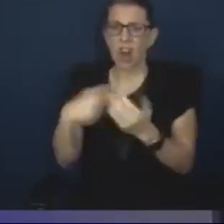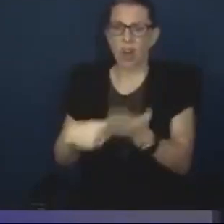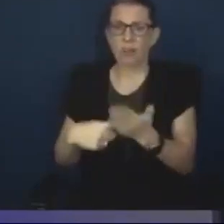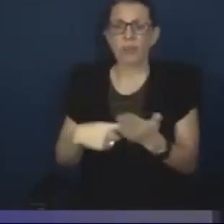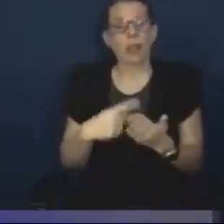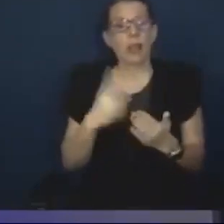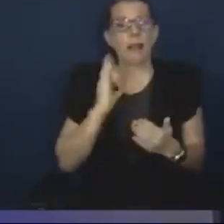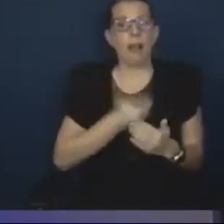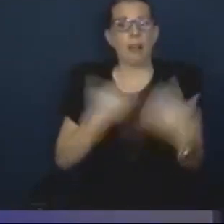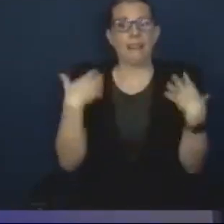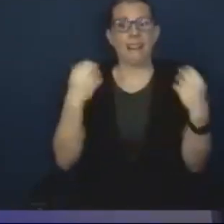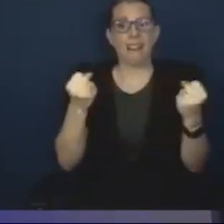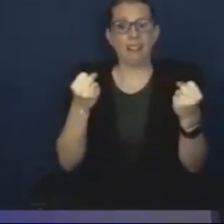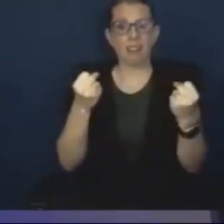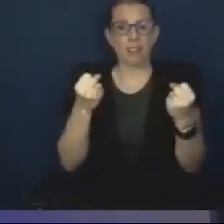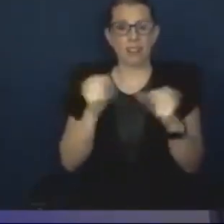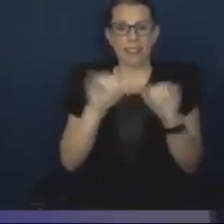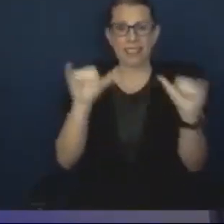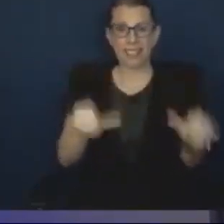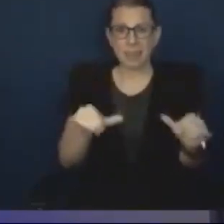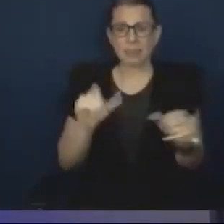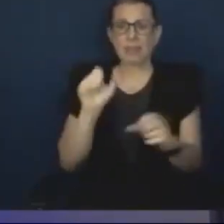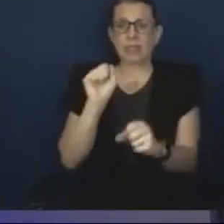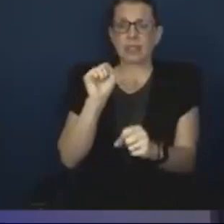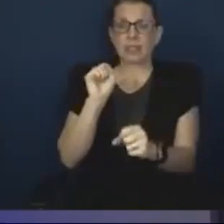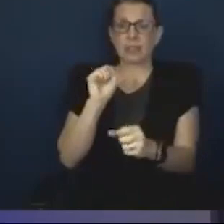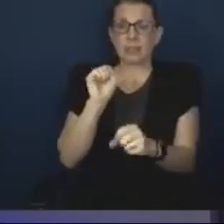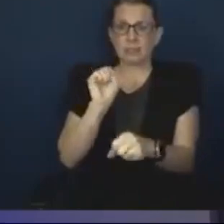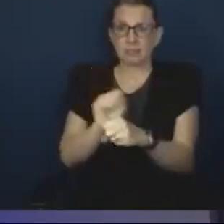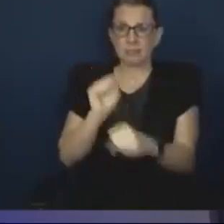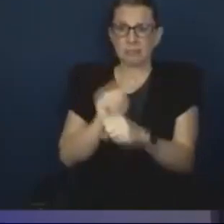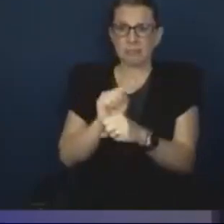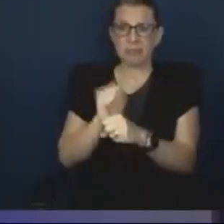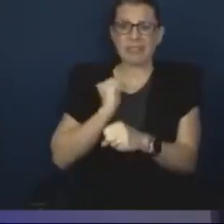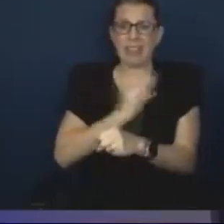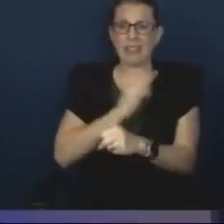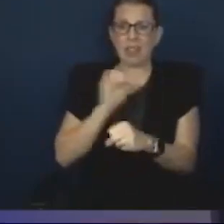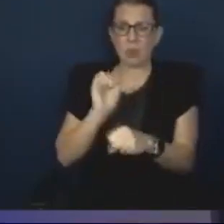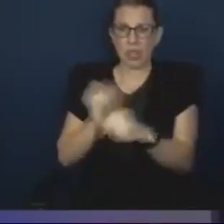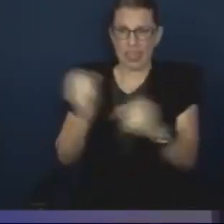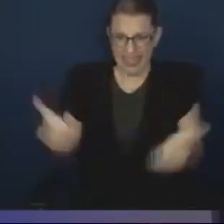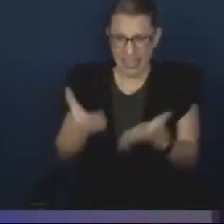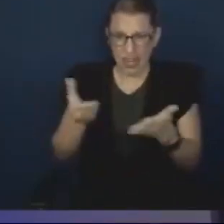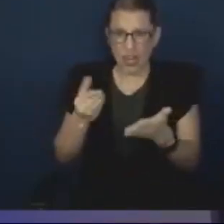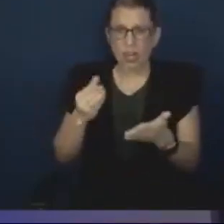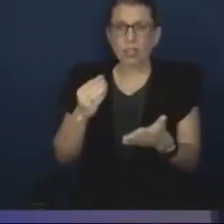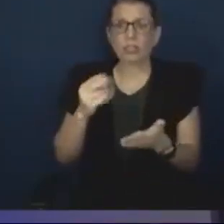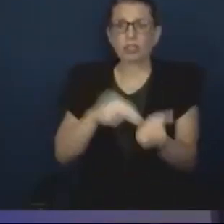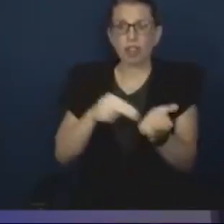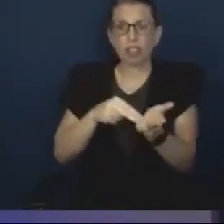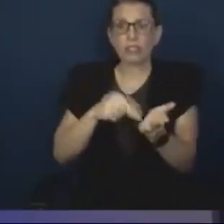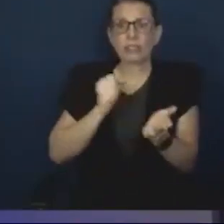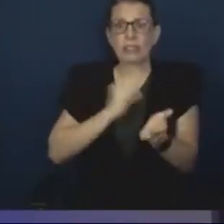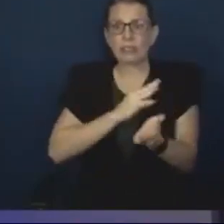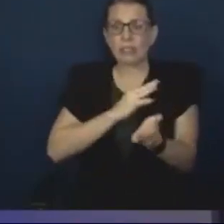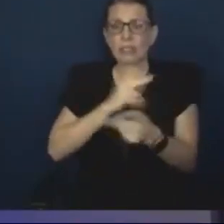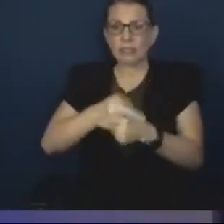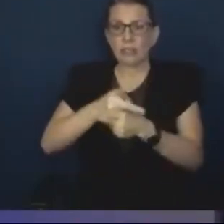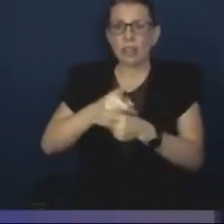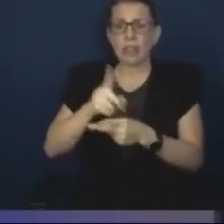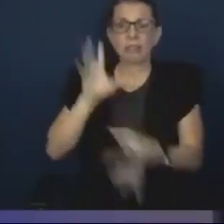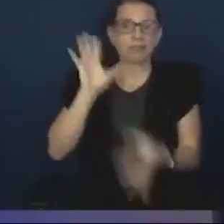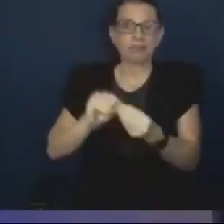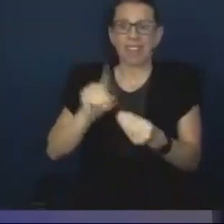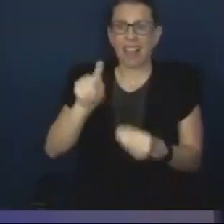employees stay safe every day. We don't have transmission inside the hospital, taking care of 103 COVID-19 patients. Folks, that's